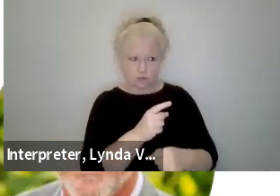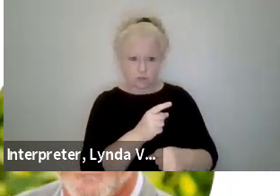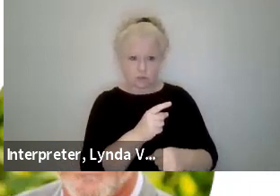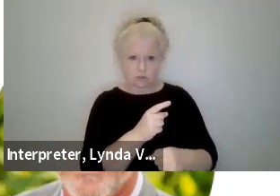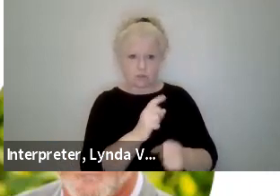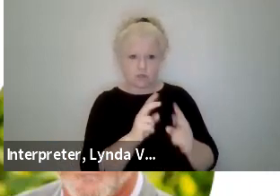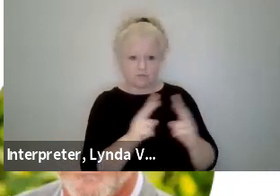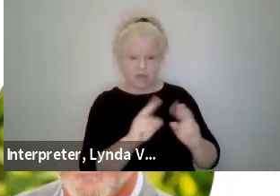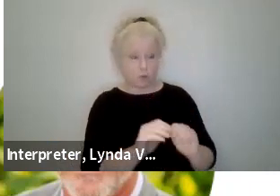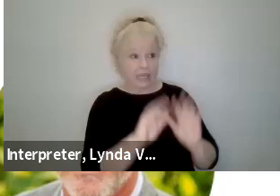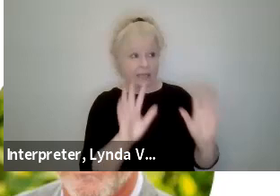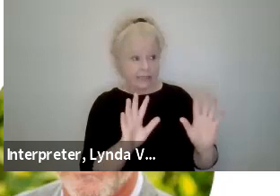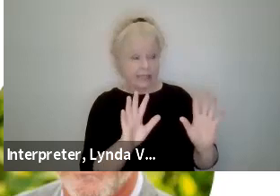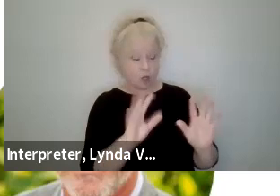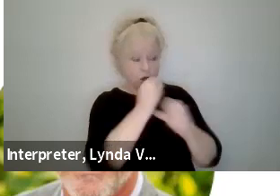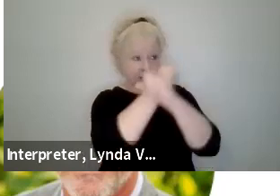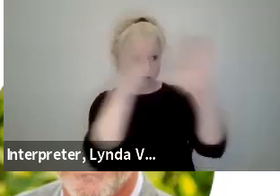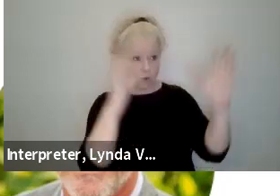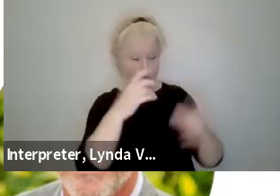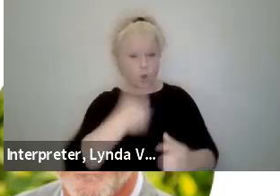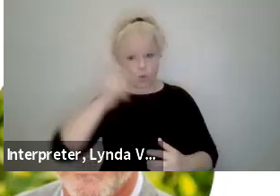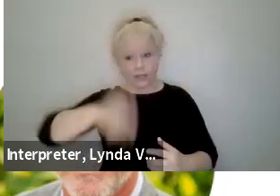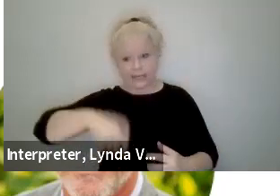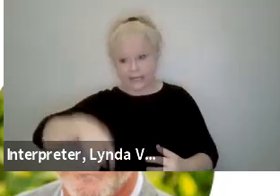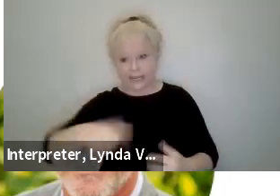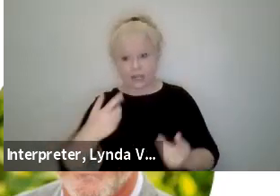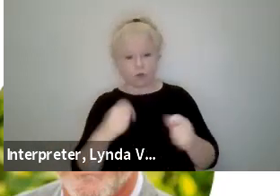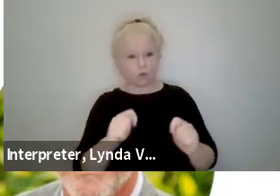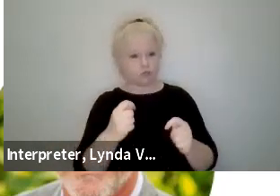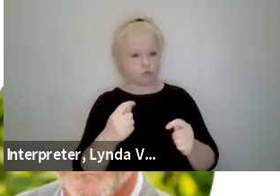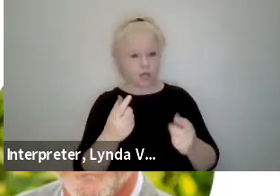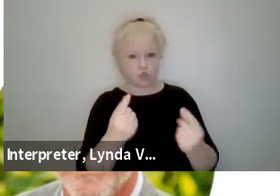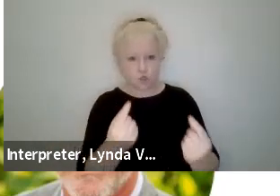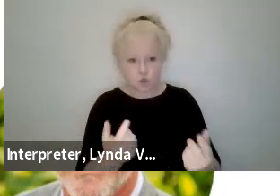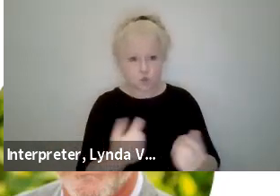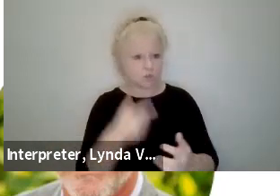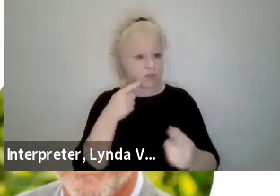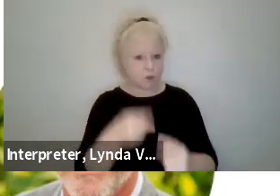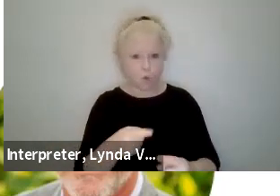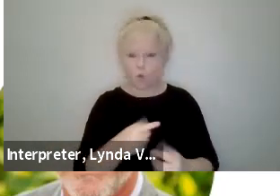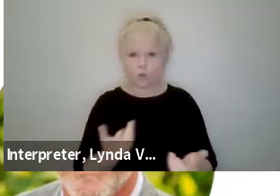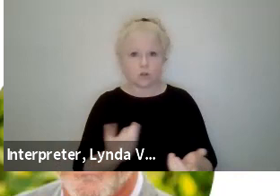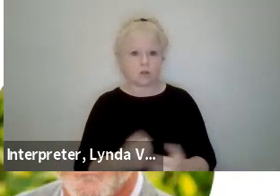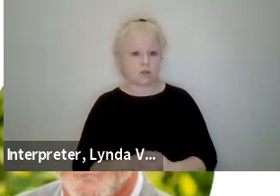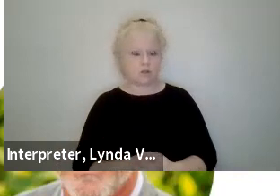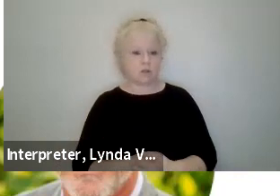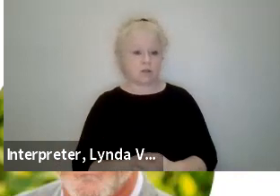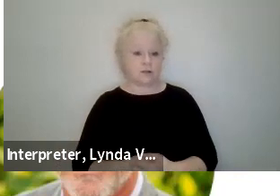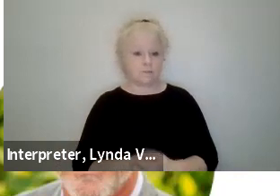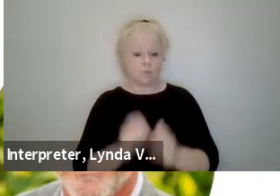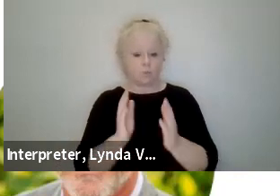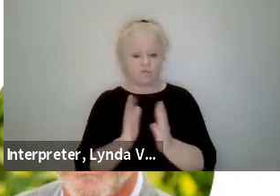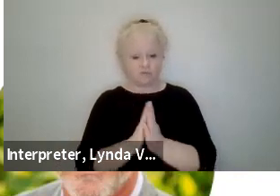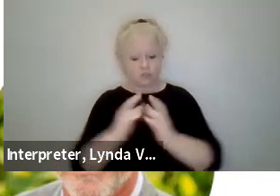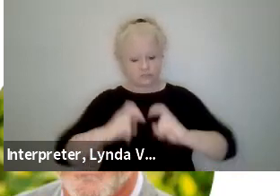a very clear need. What do we need? What are we trying to accomplish? What's our goal? And so we need to ask ourselves